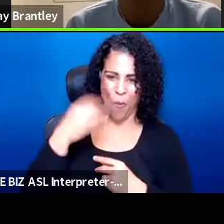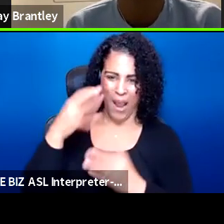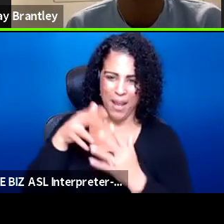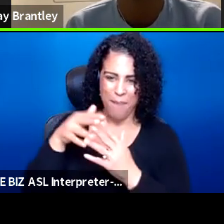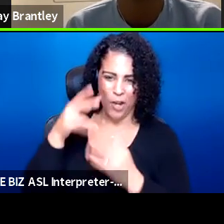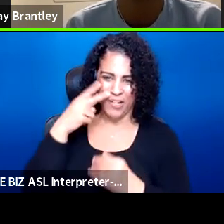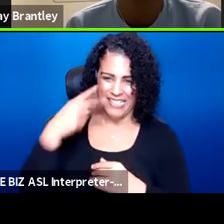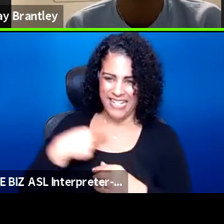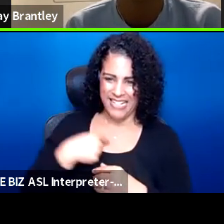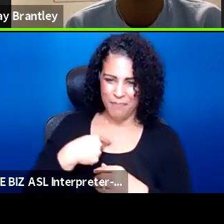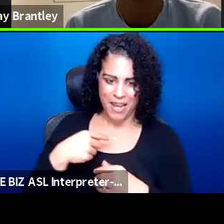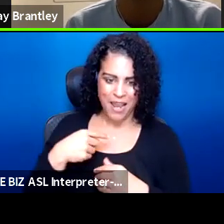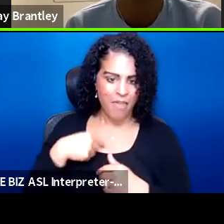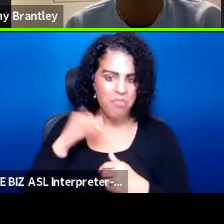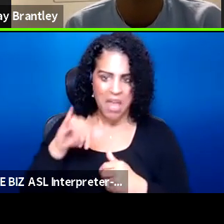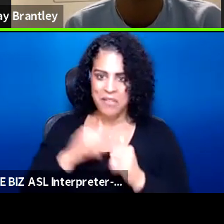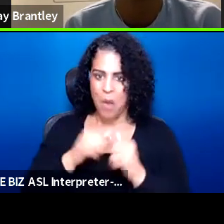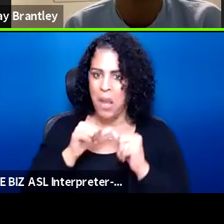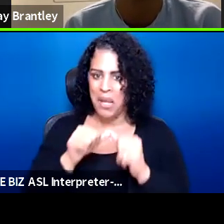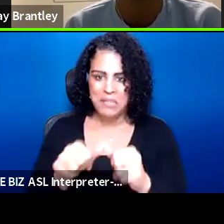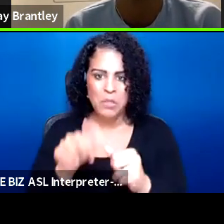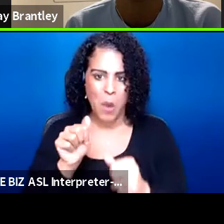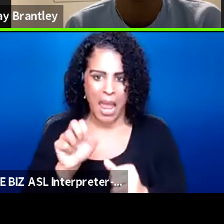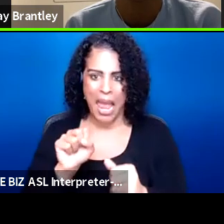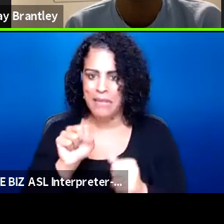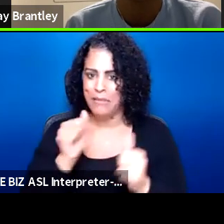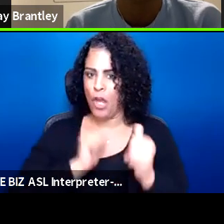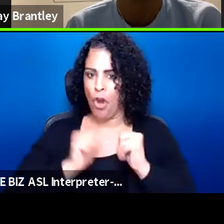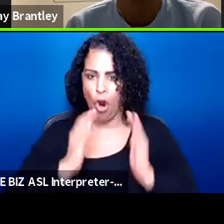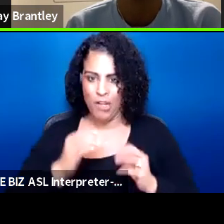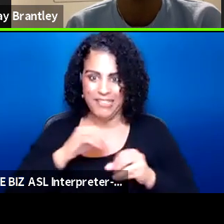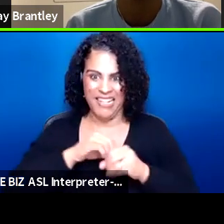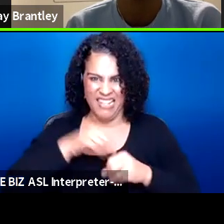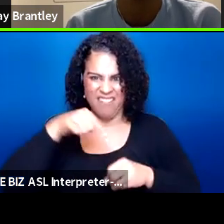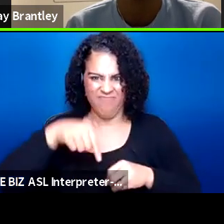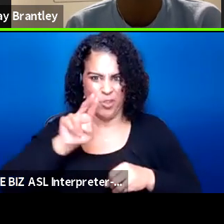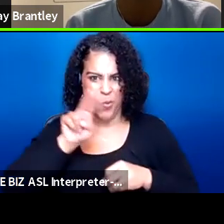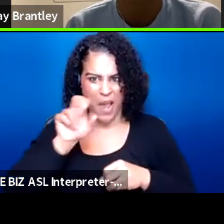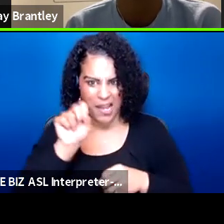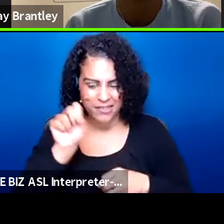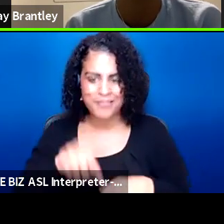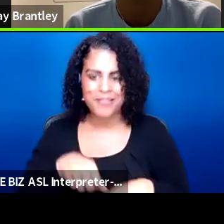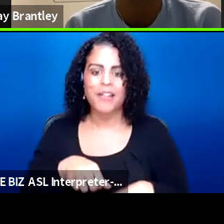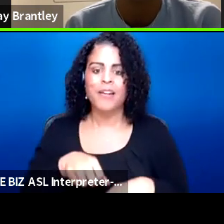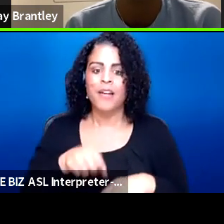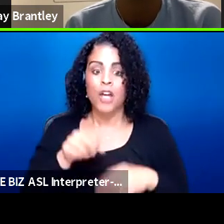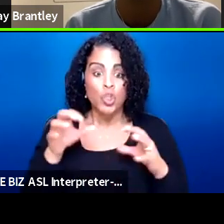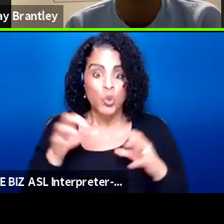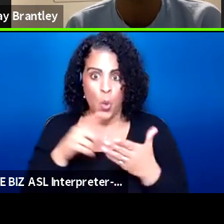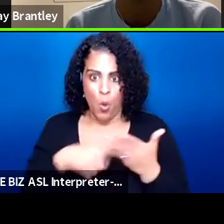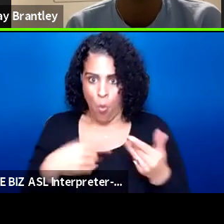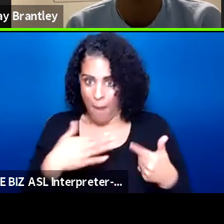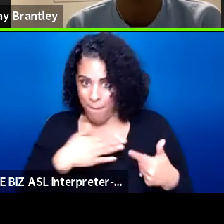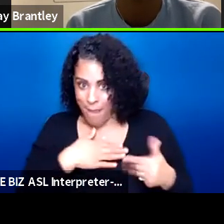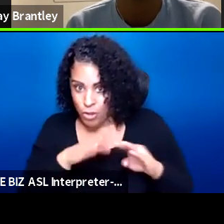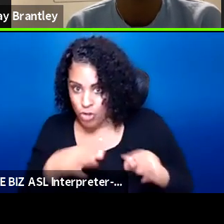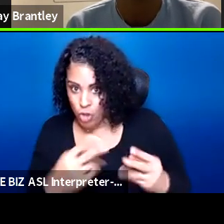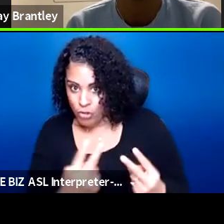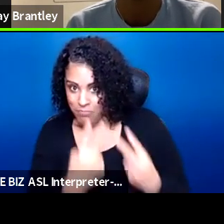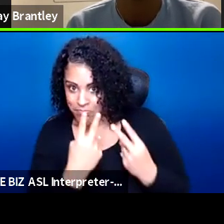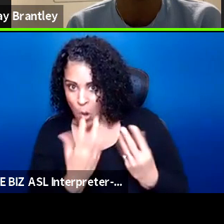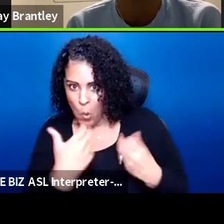That's how I continue as an artist in this country, by doing what my children need